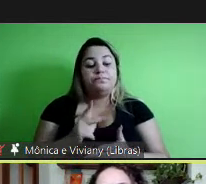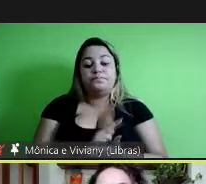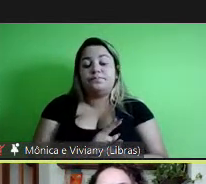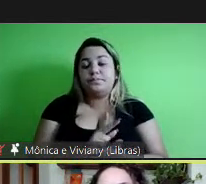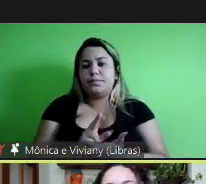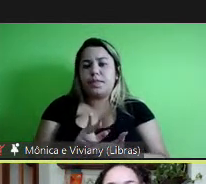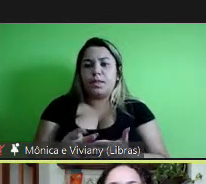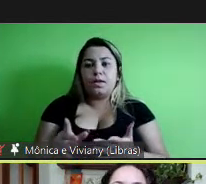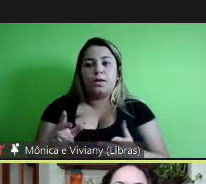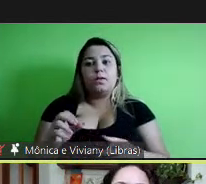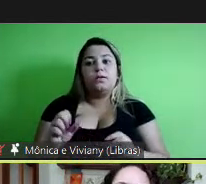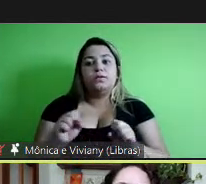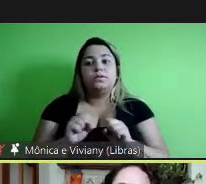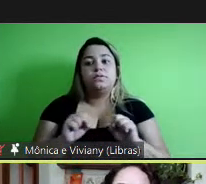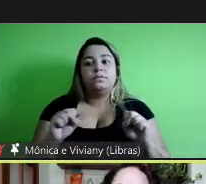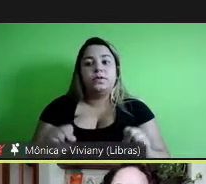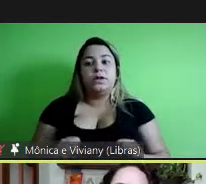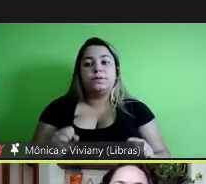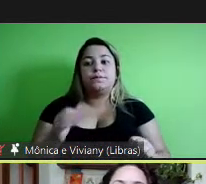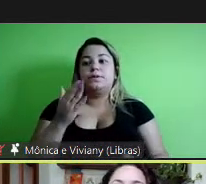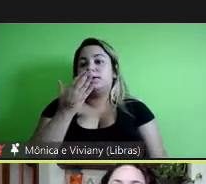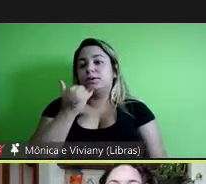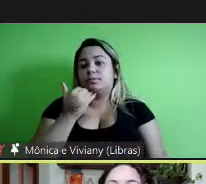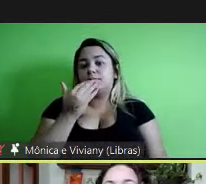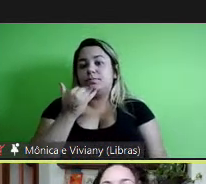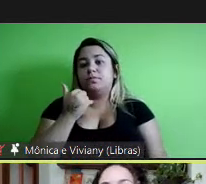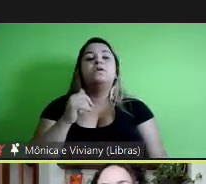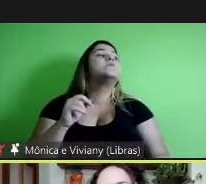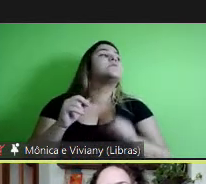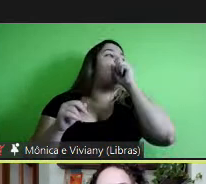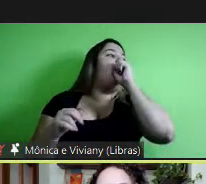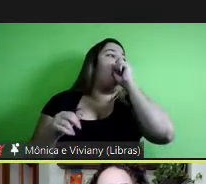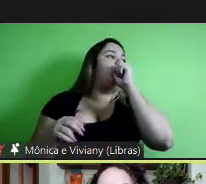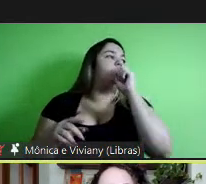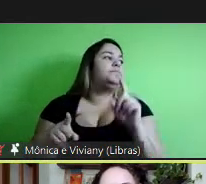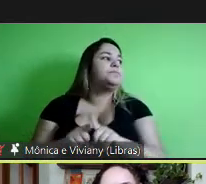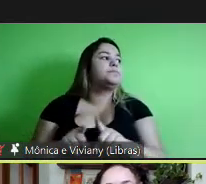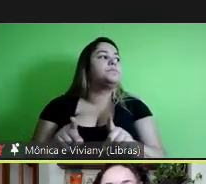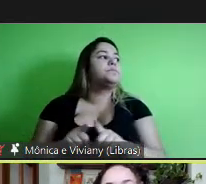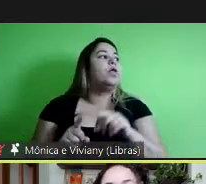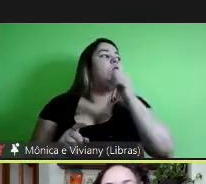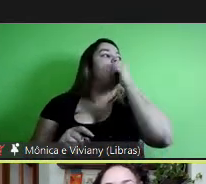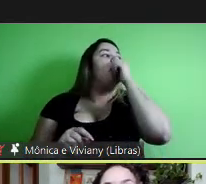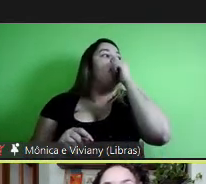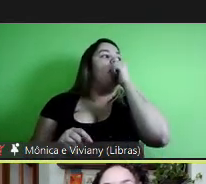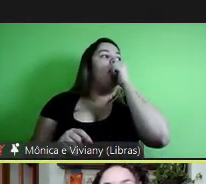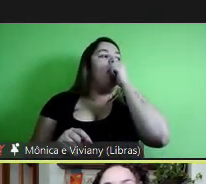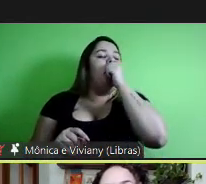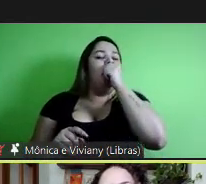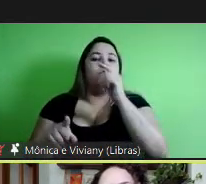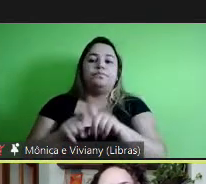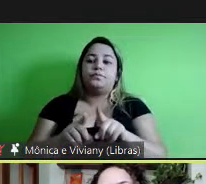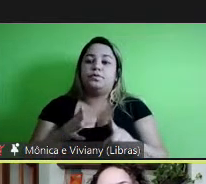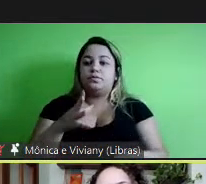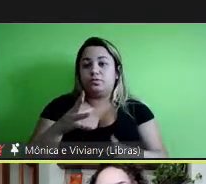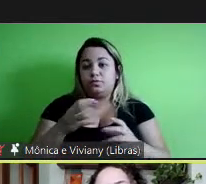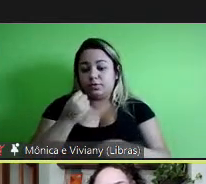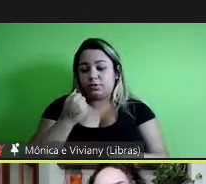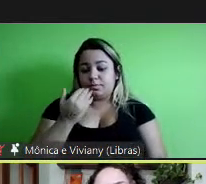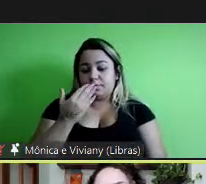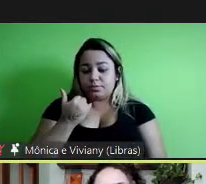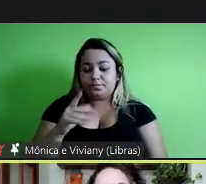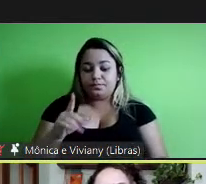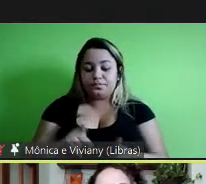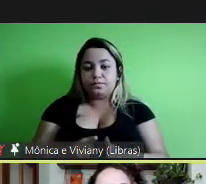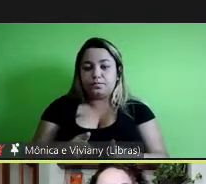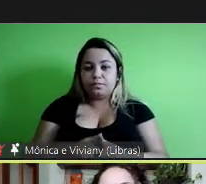the many steps of the food system, from the production of the food until the consumption. So